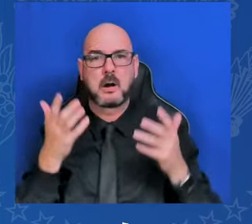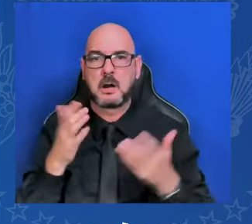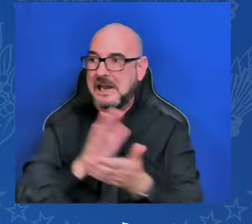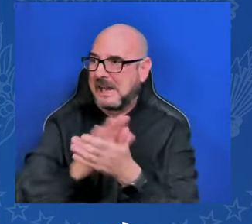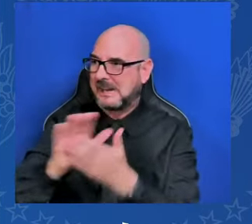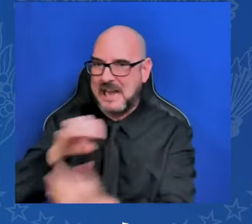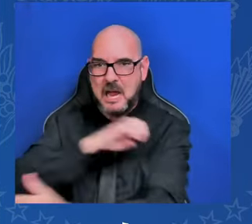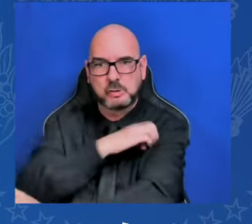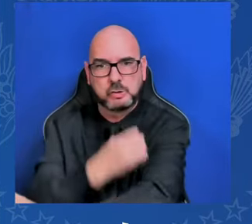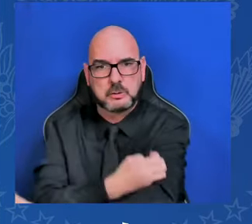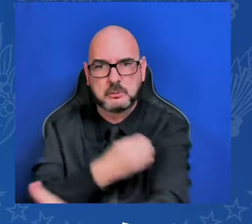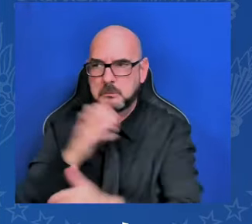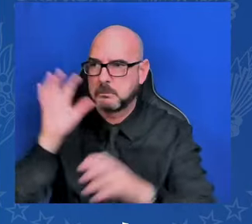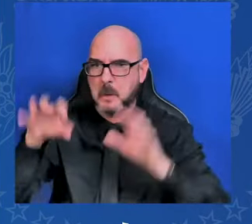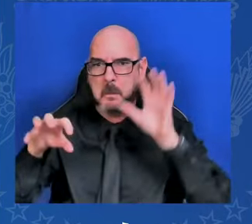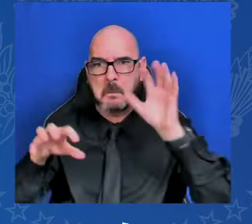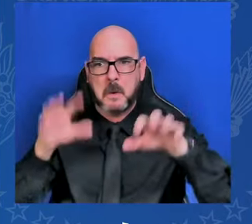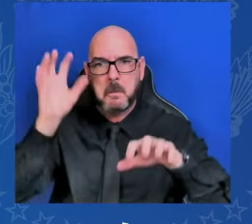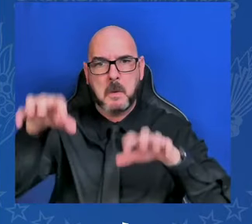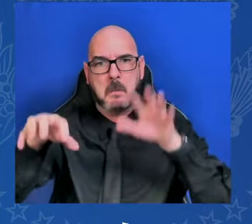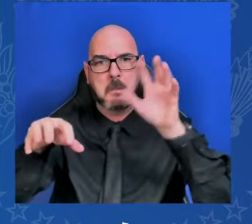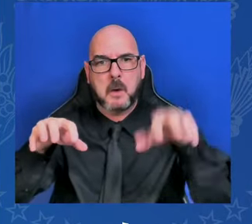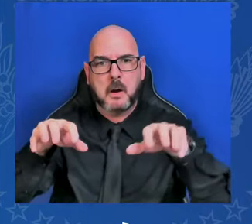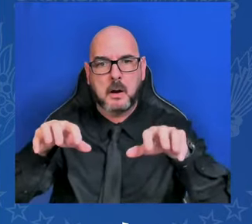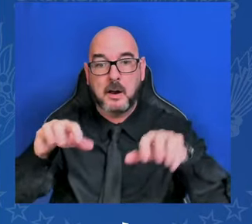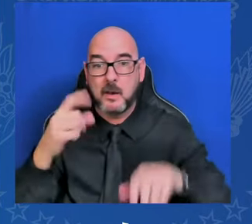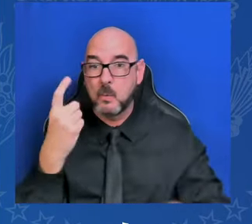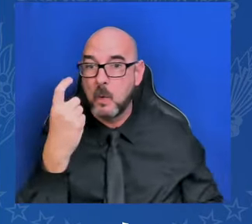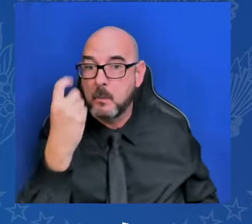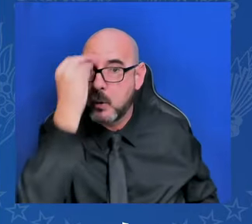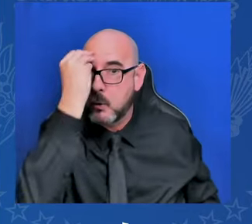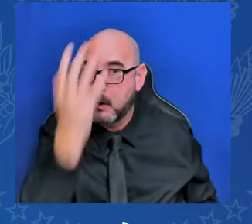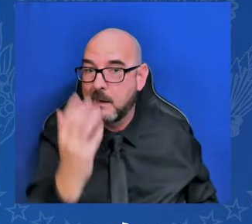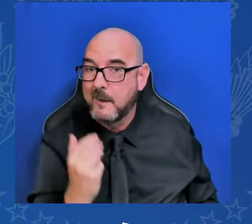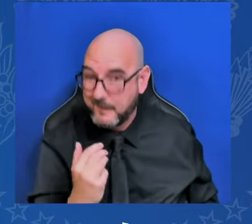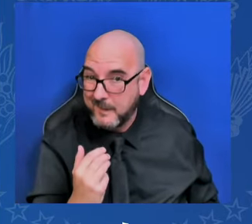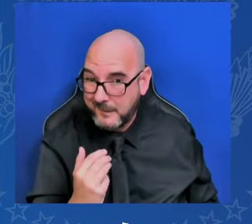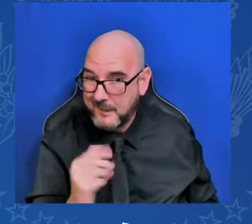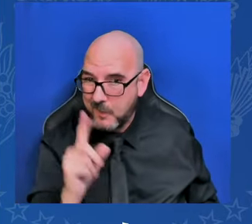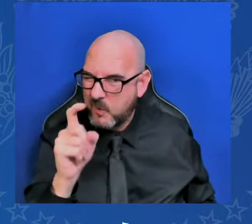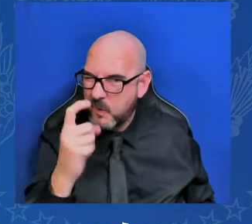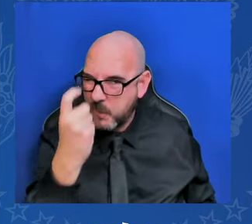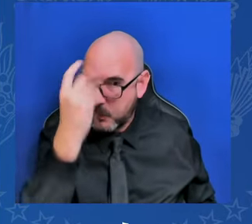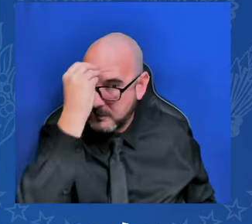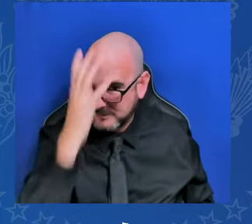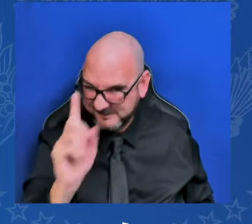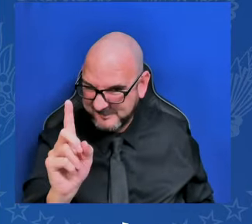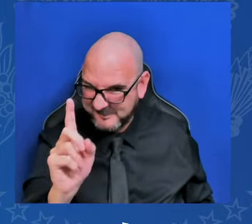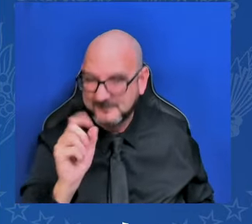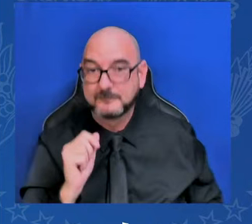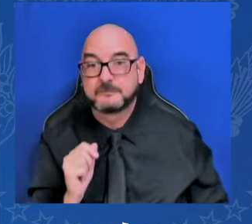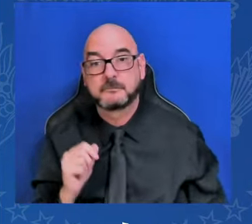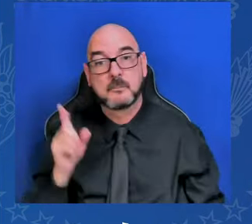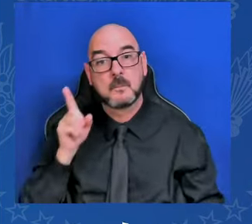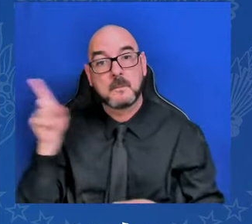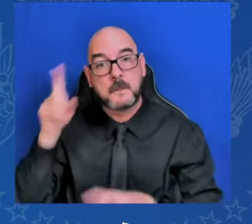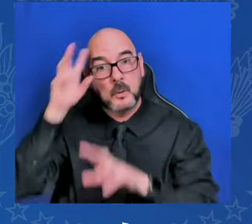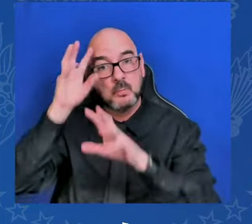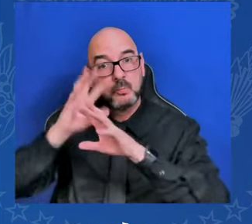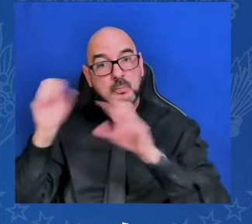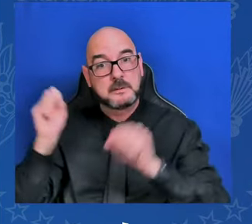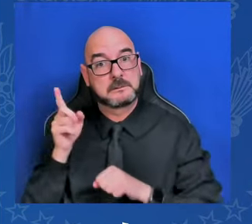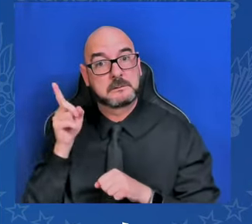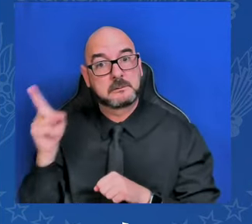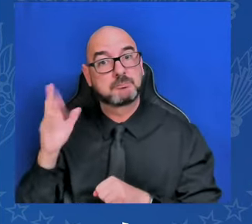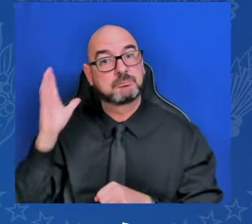more? Yes. Can I give you one more? Yes. When Joe Biden first took office,